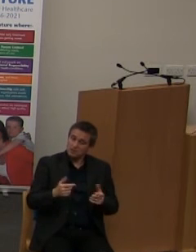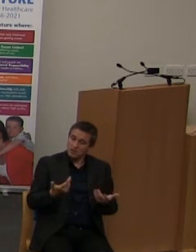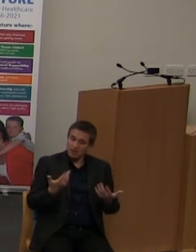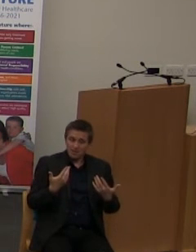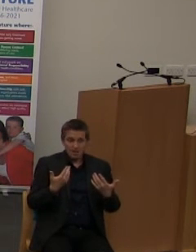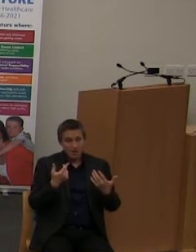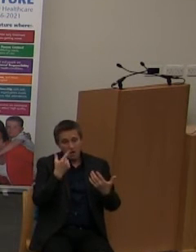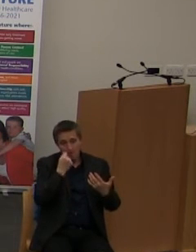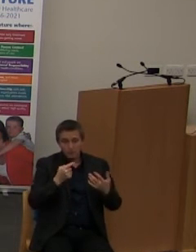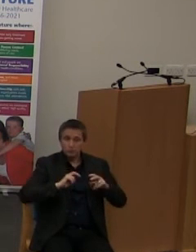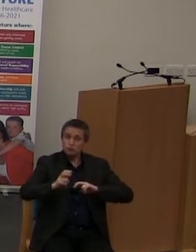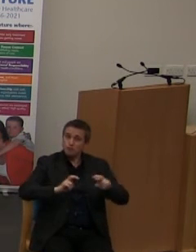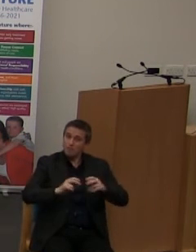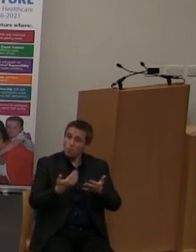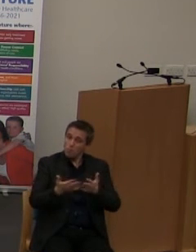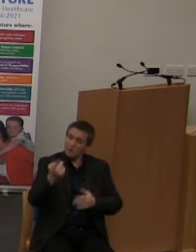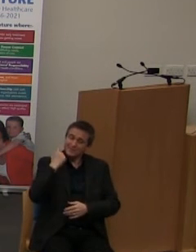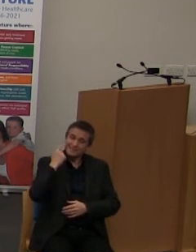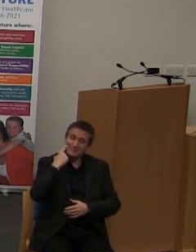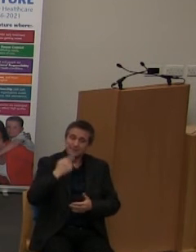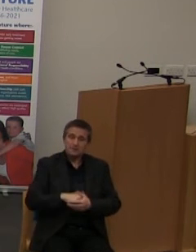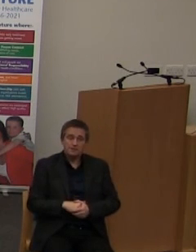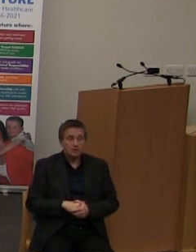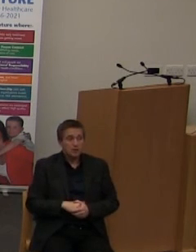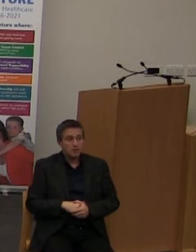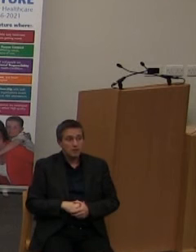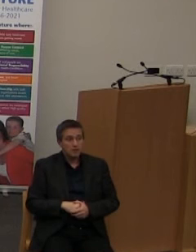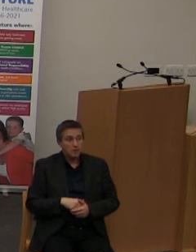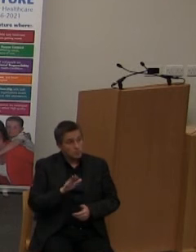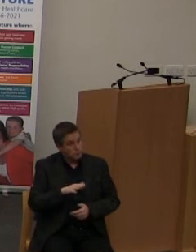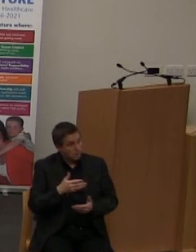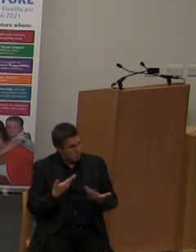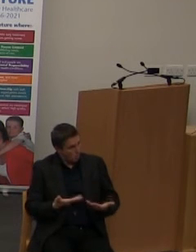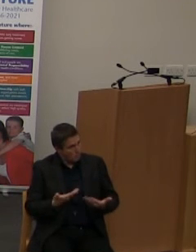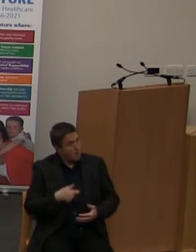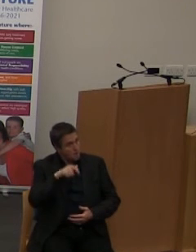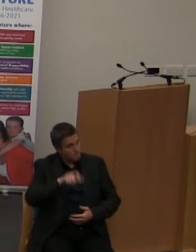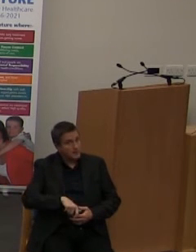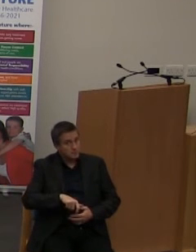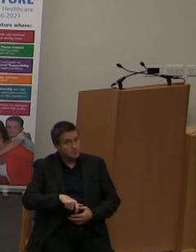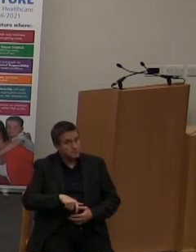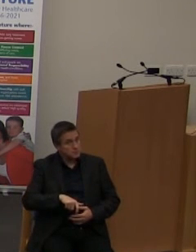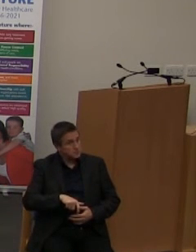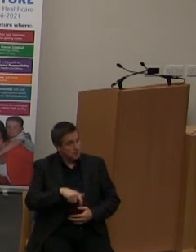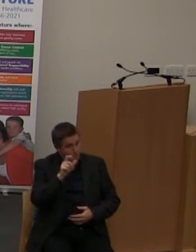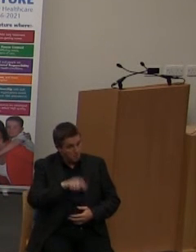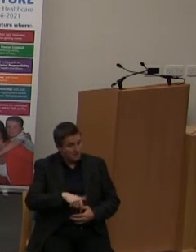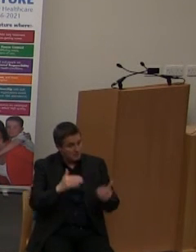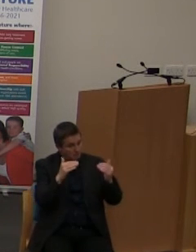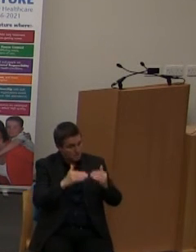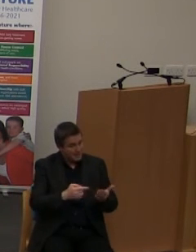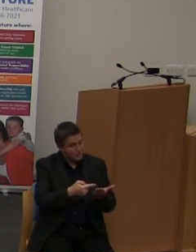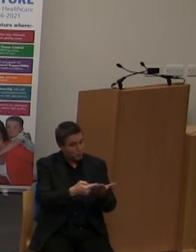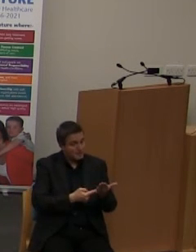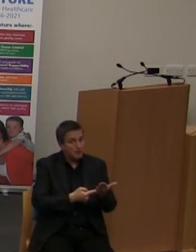be an alternative. Yeah. So patients at the moment have the ability, should they require it, if they meet the criteria for the